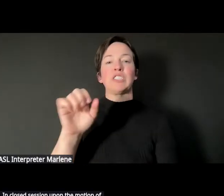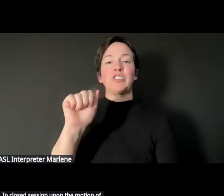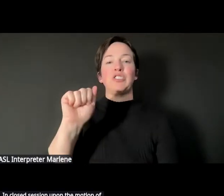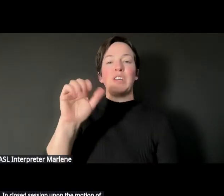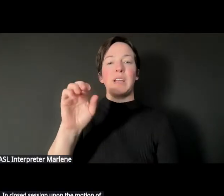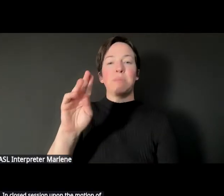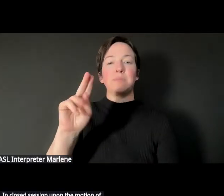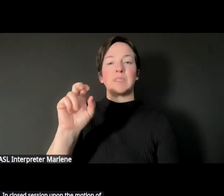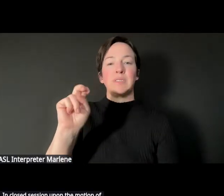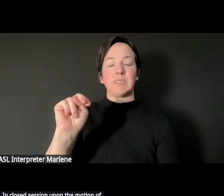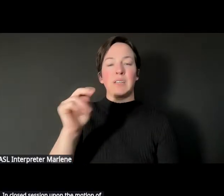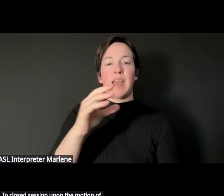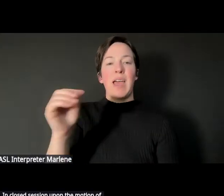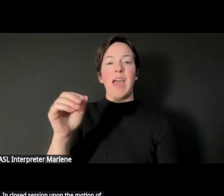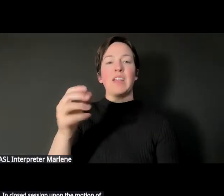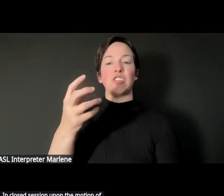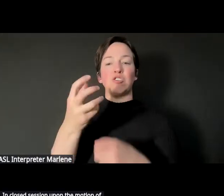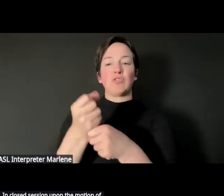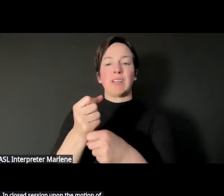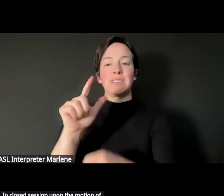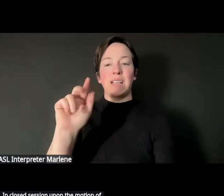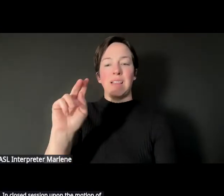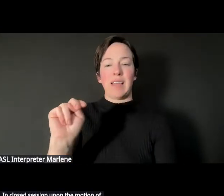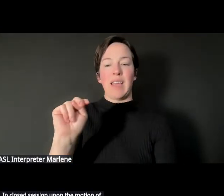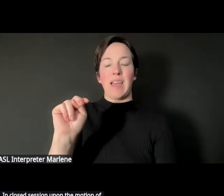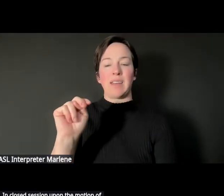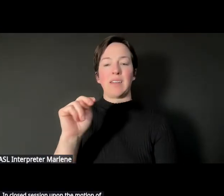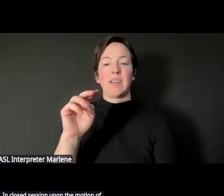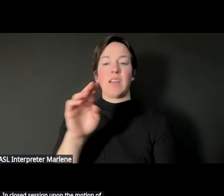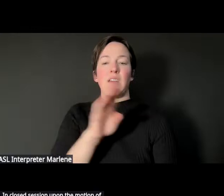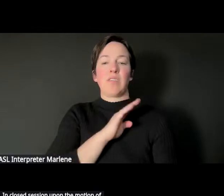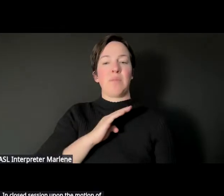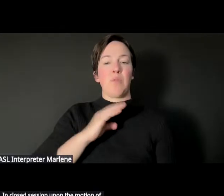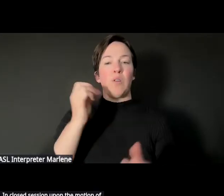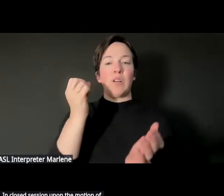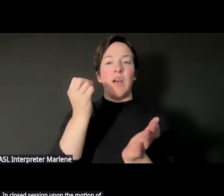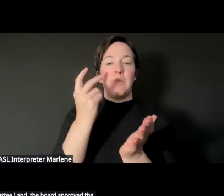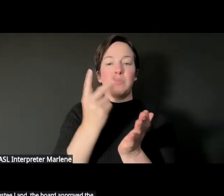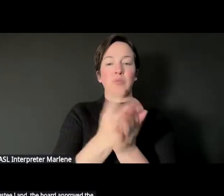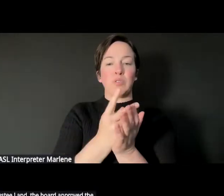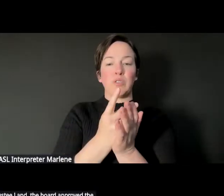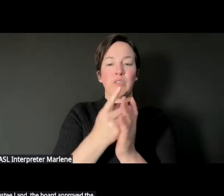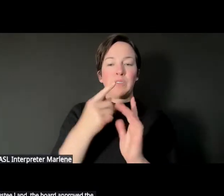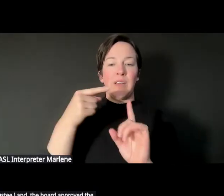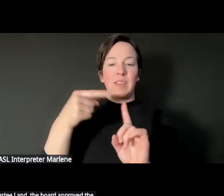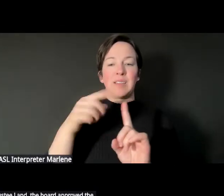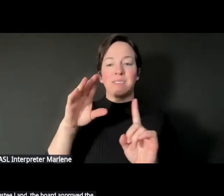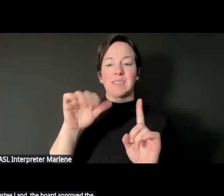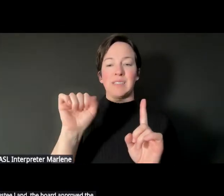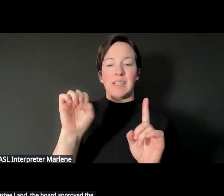seconded by Trustee Land, the board approved the stipulated expulsion case